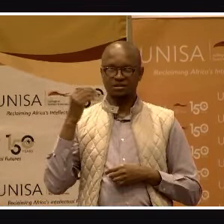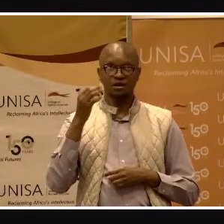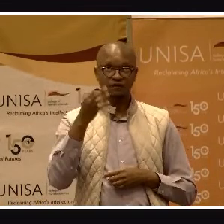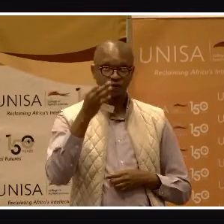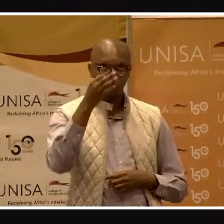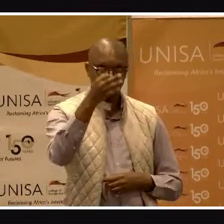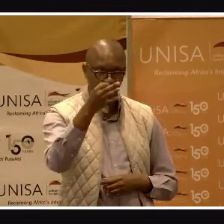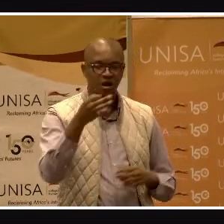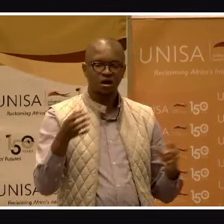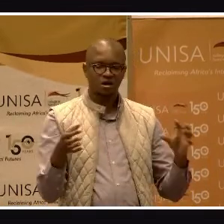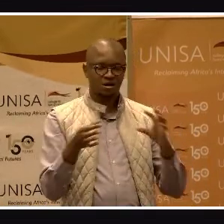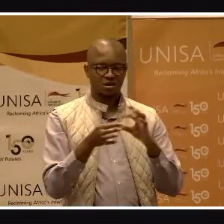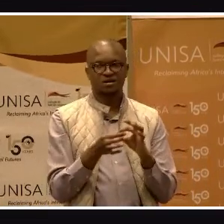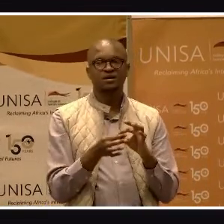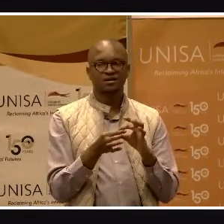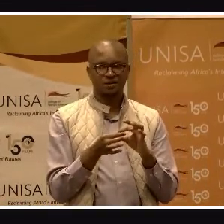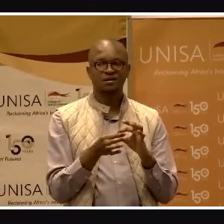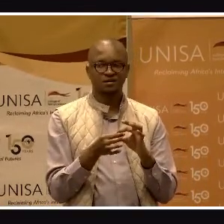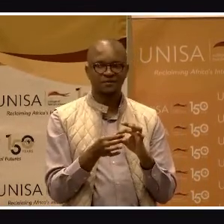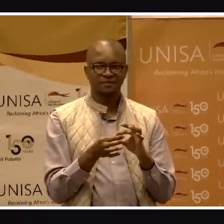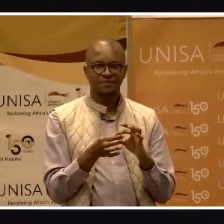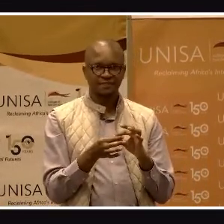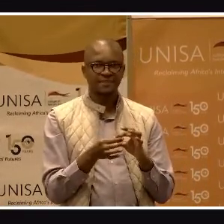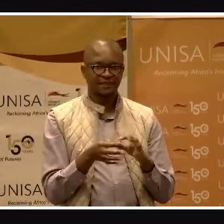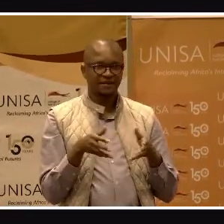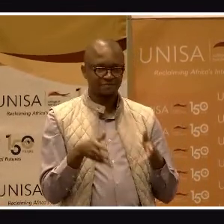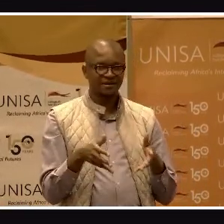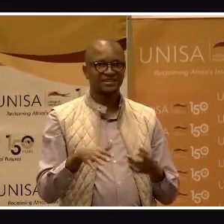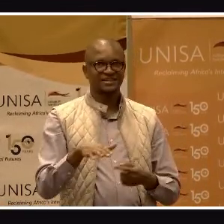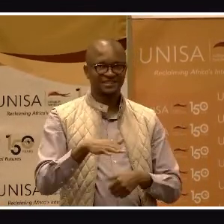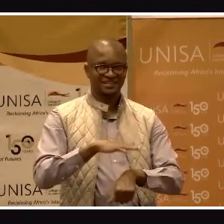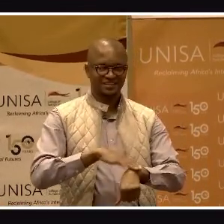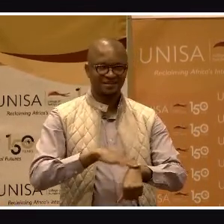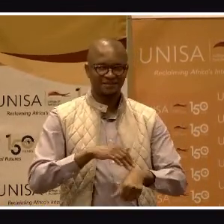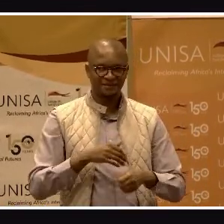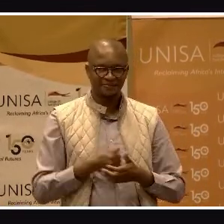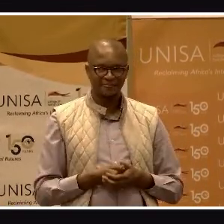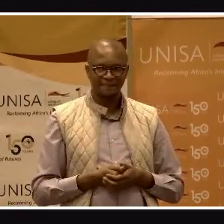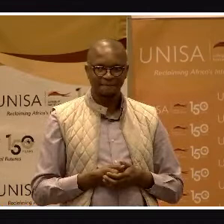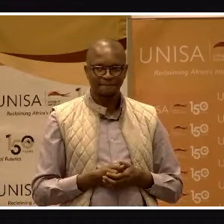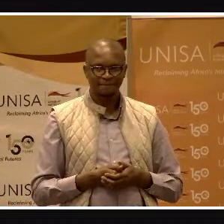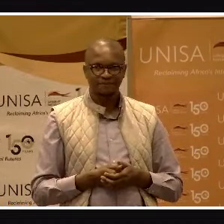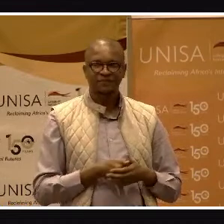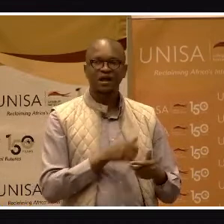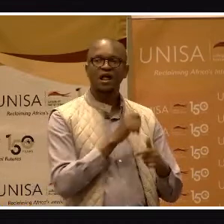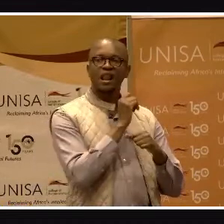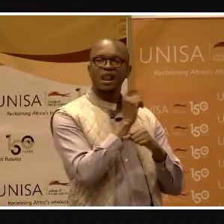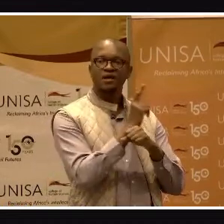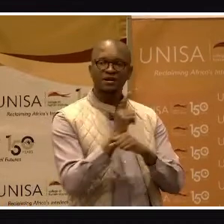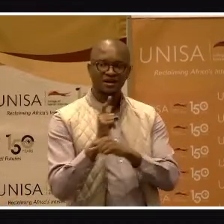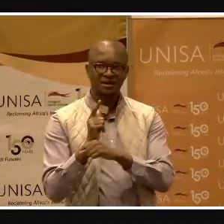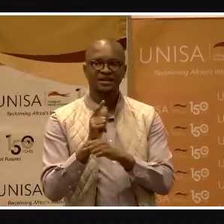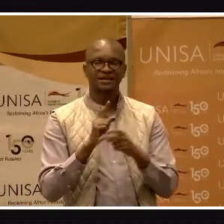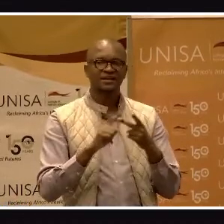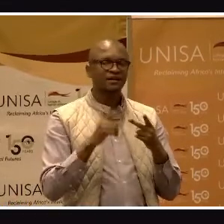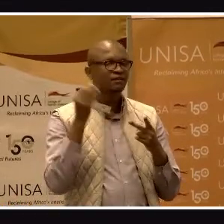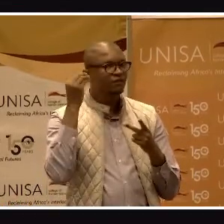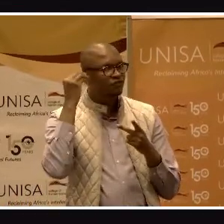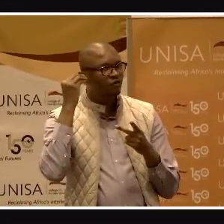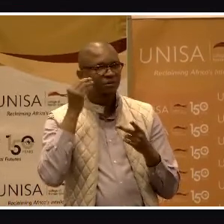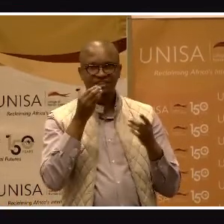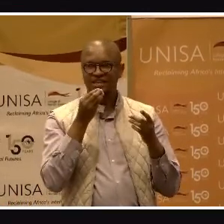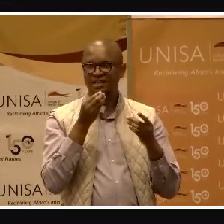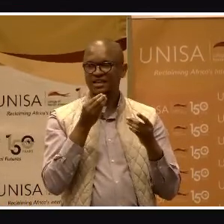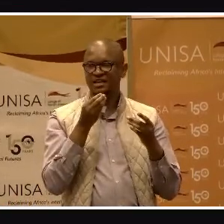particular approaches in the present. All right? Then, library and information science, for my presentation to reflect